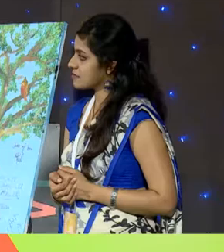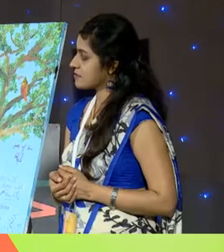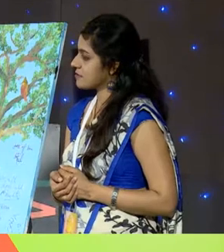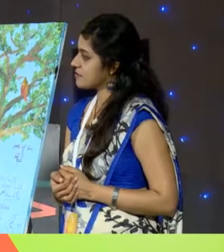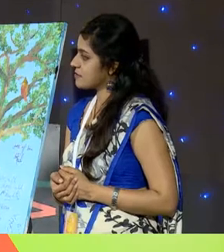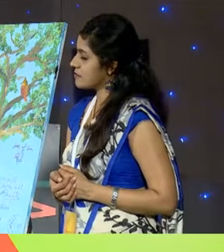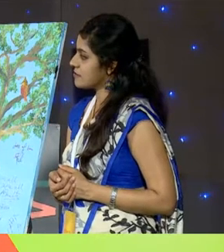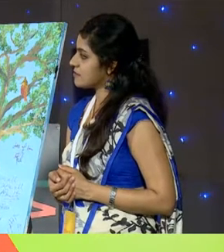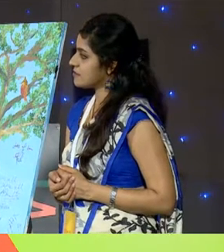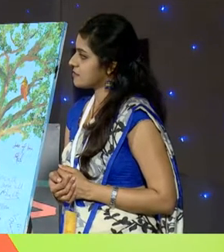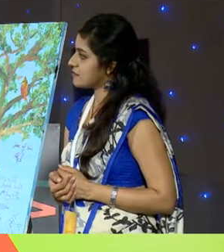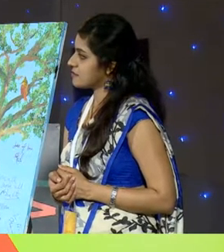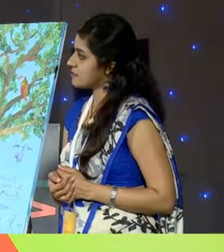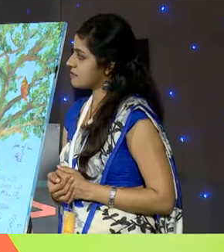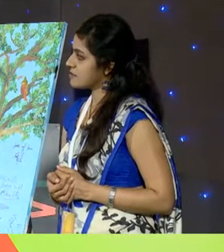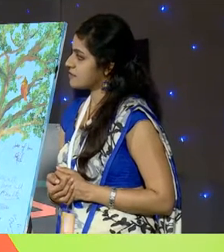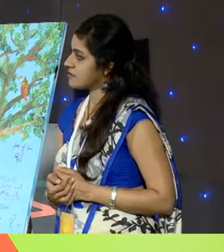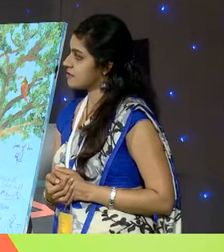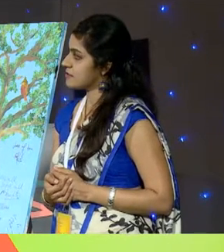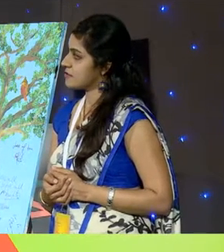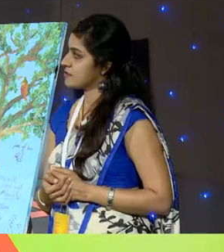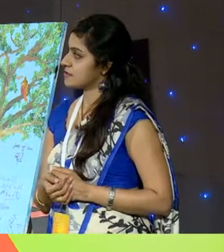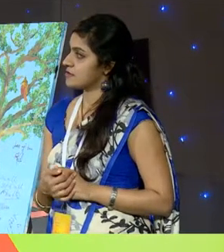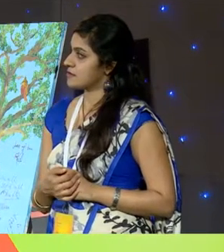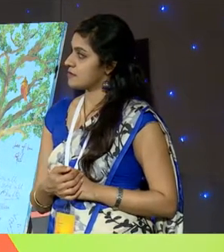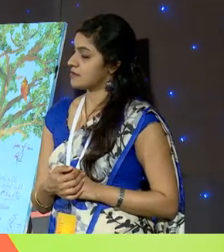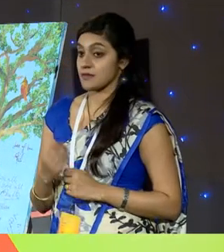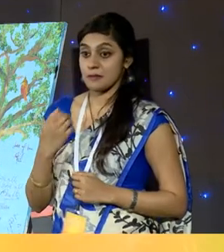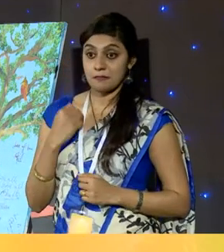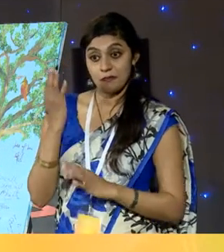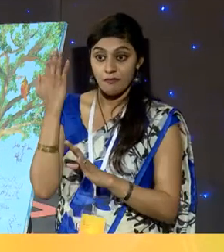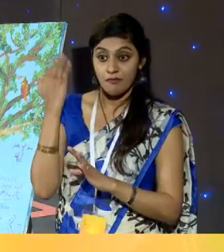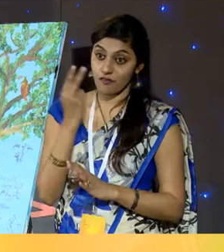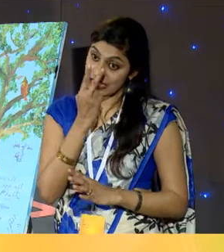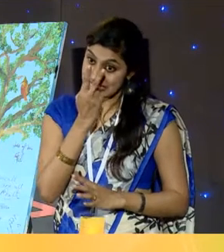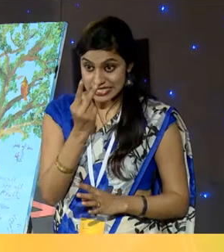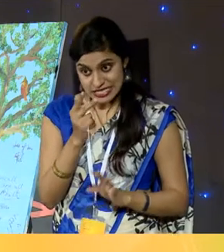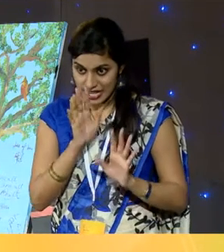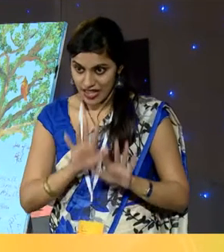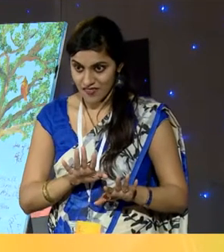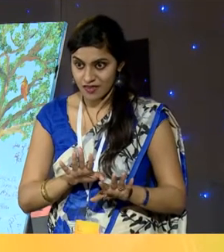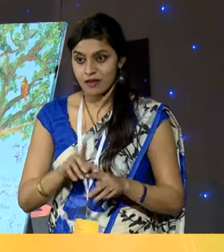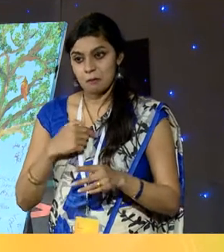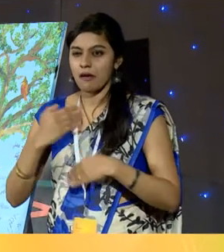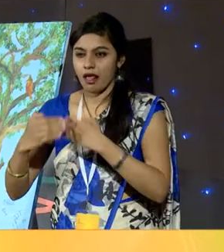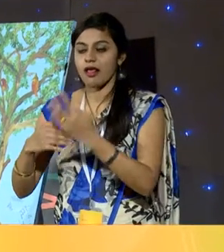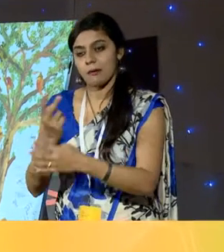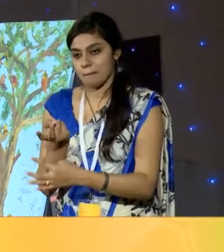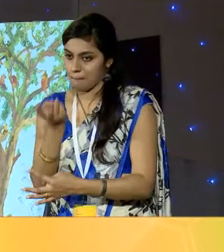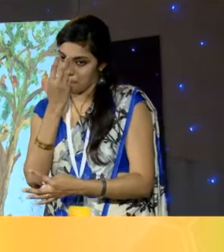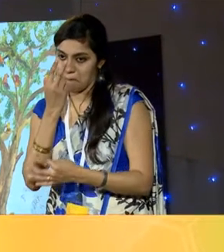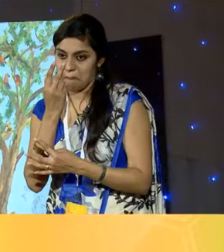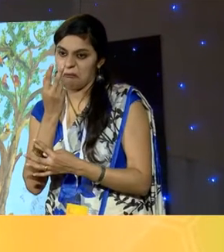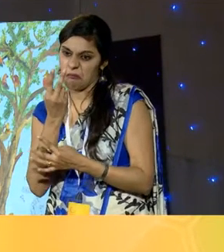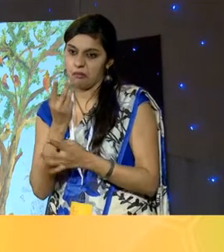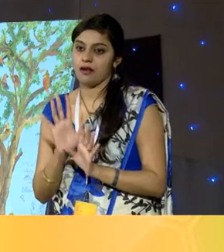here with experience on both sides, I mean, as a person who is able-bodied and able to carry on with my life with